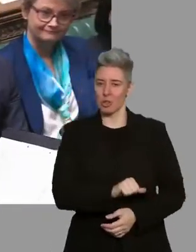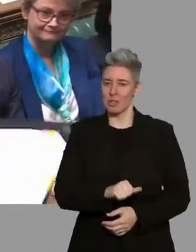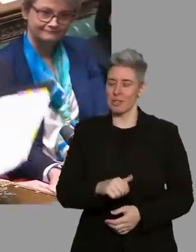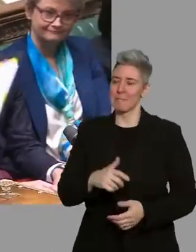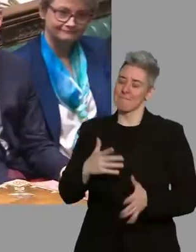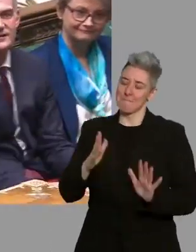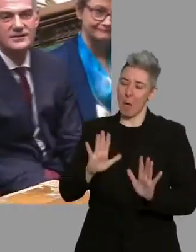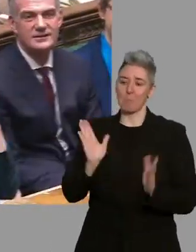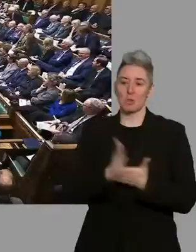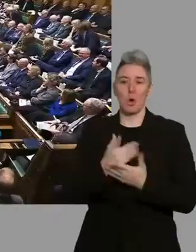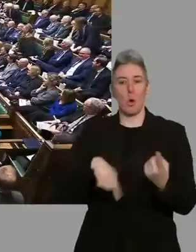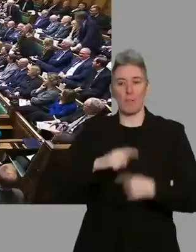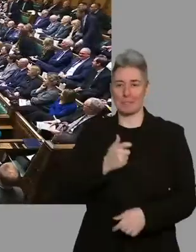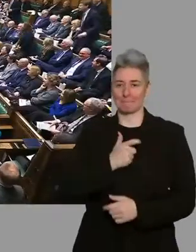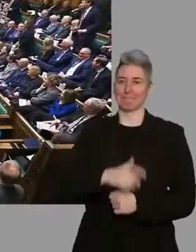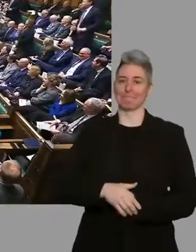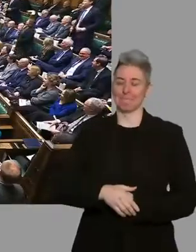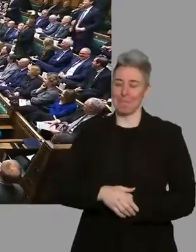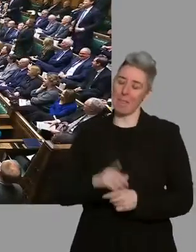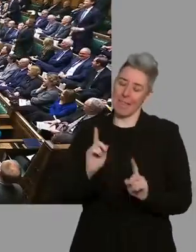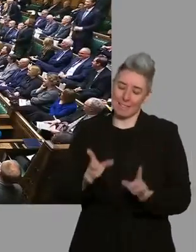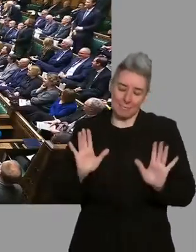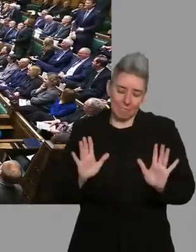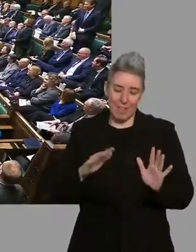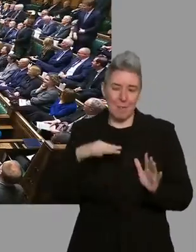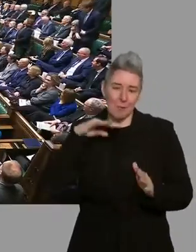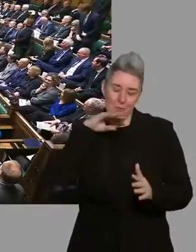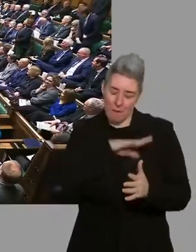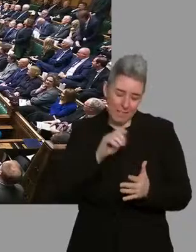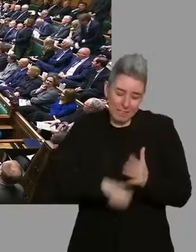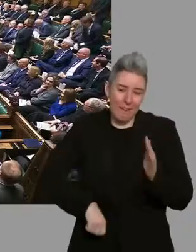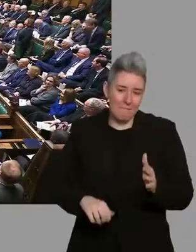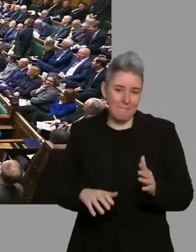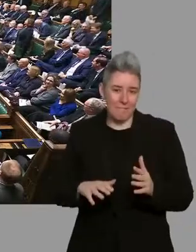more generally. Can Joseph.